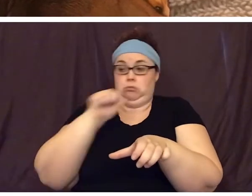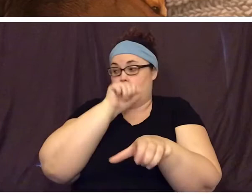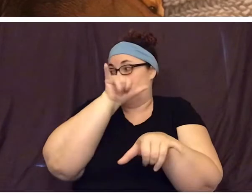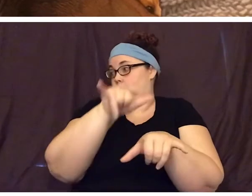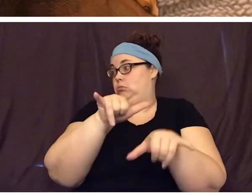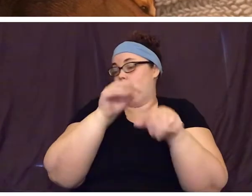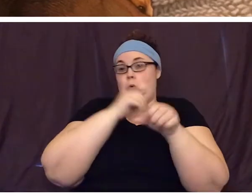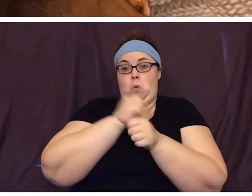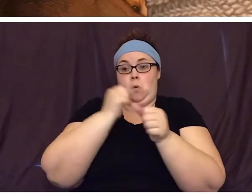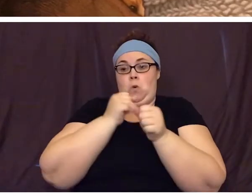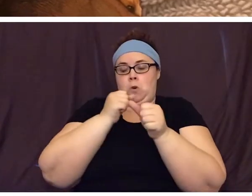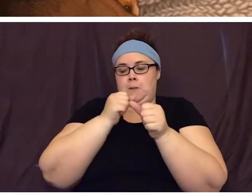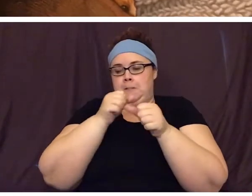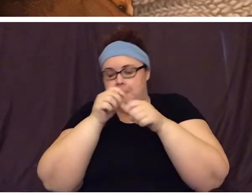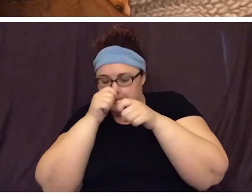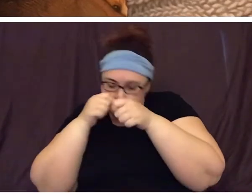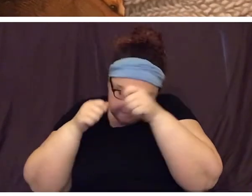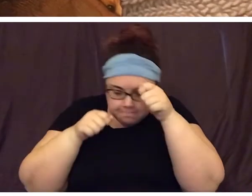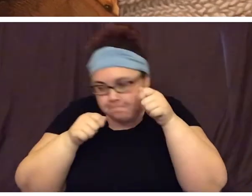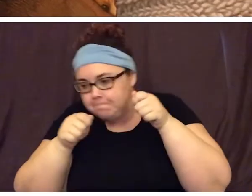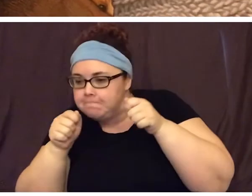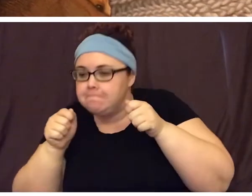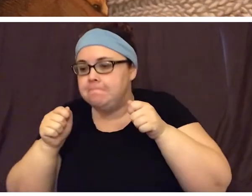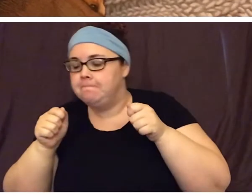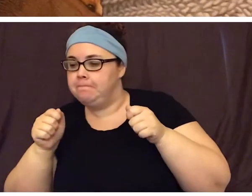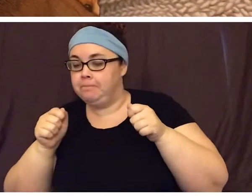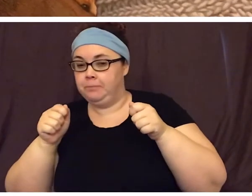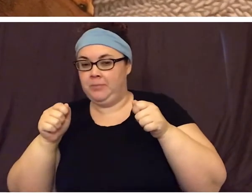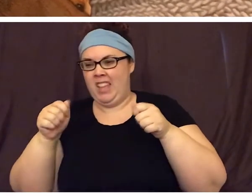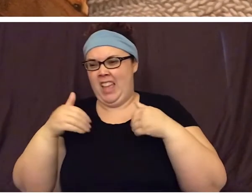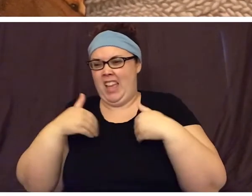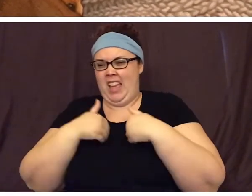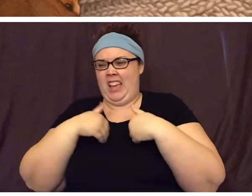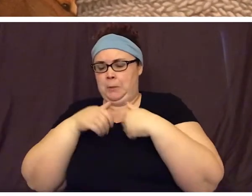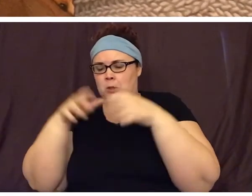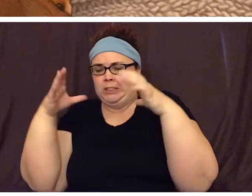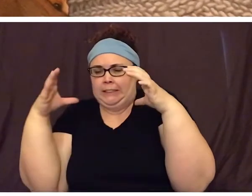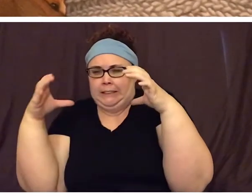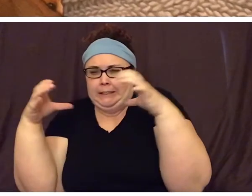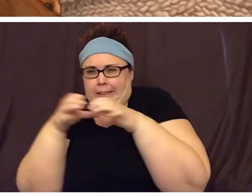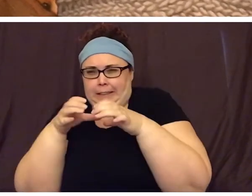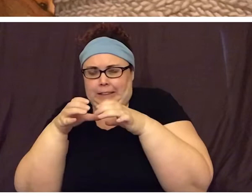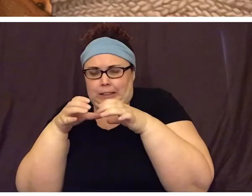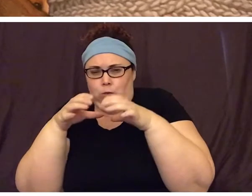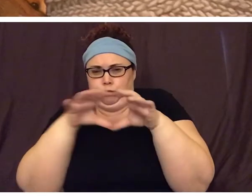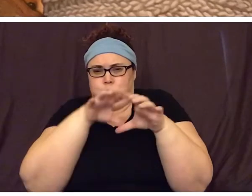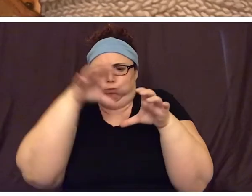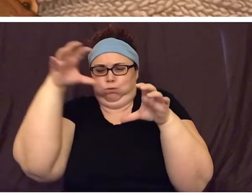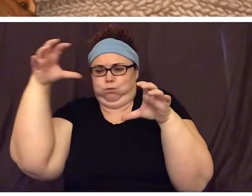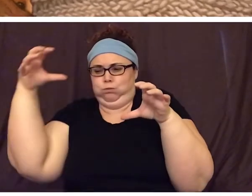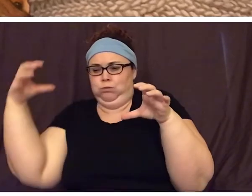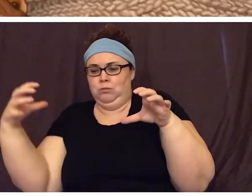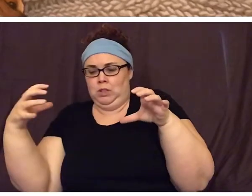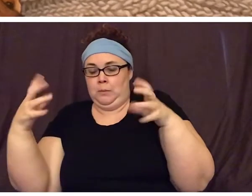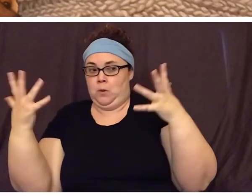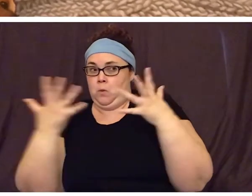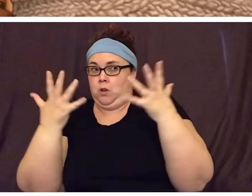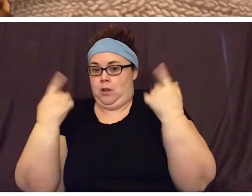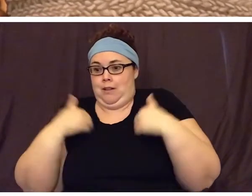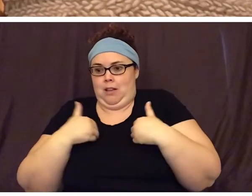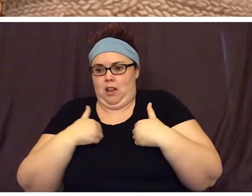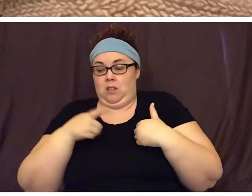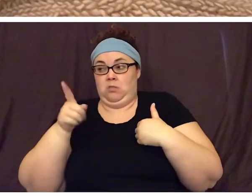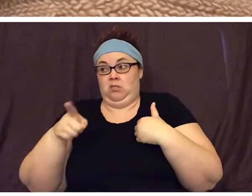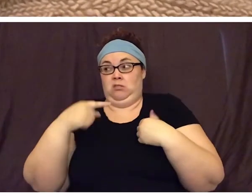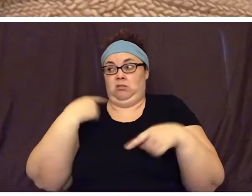cold, he began to nose his way in. The animals were packed in as tightly as could be, but what animal could argue